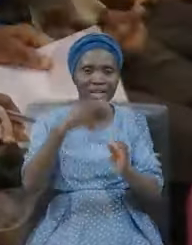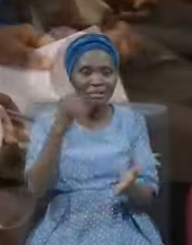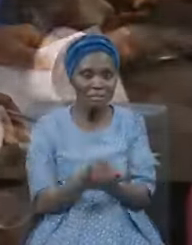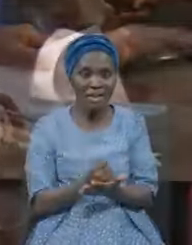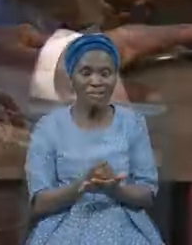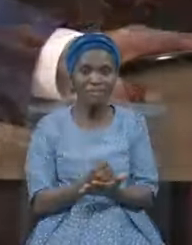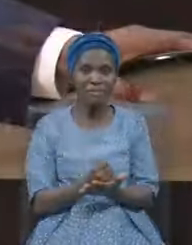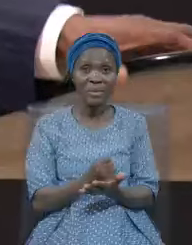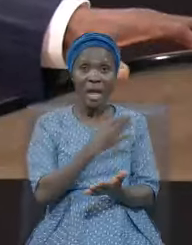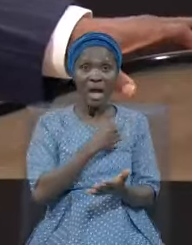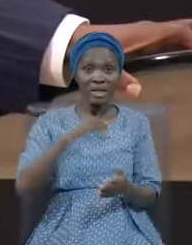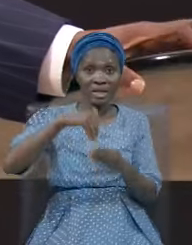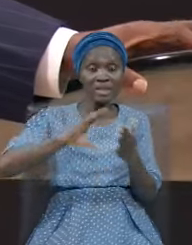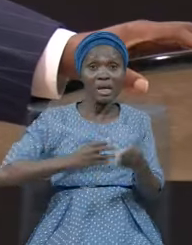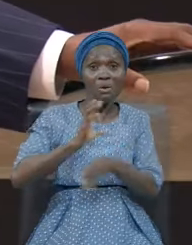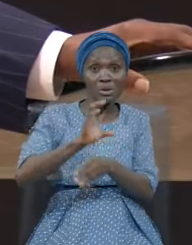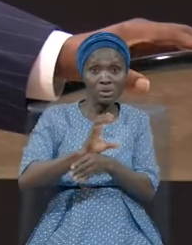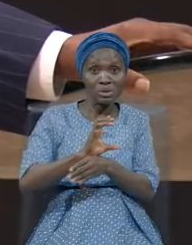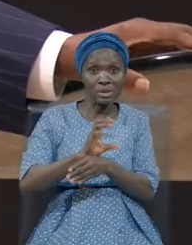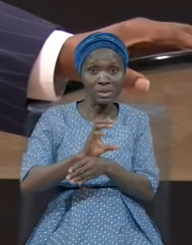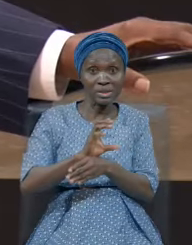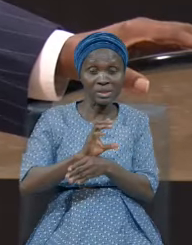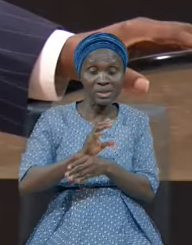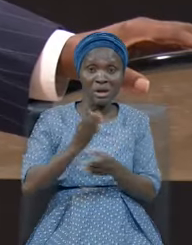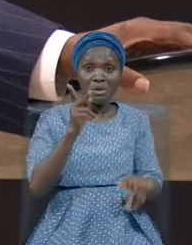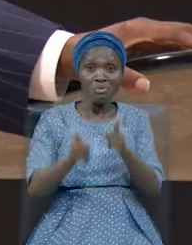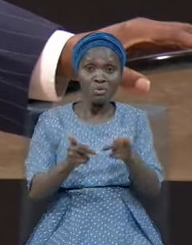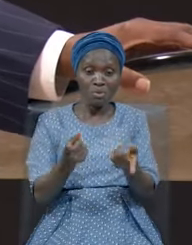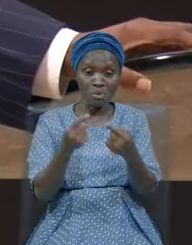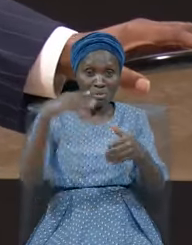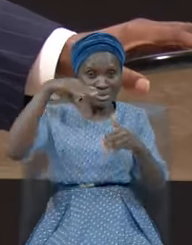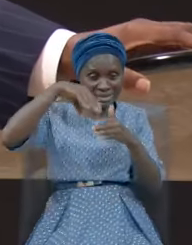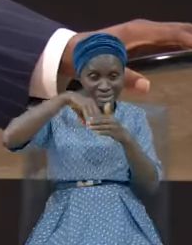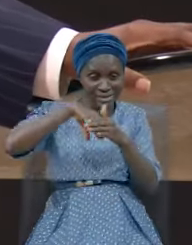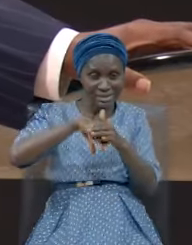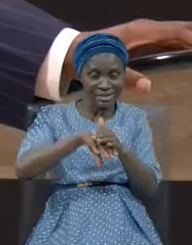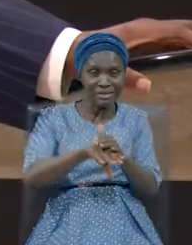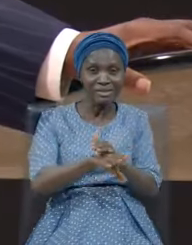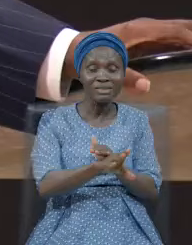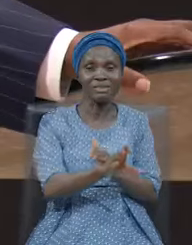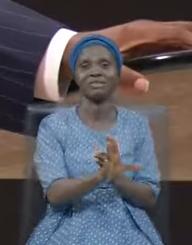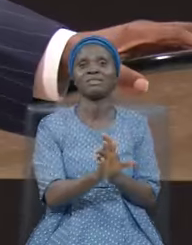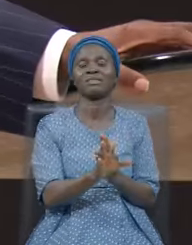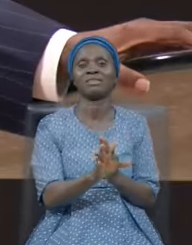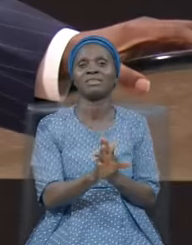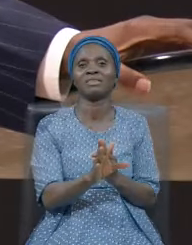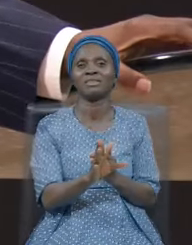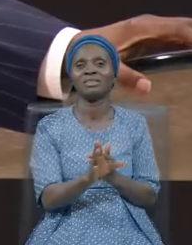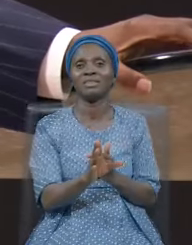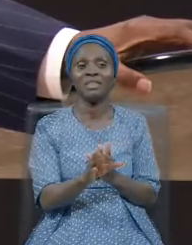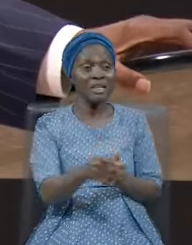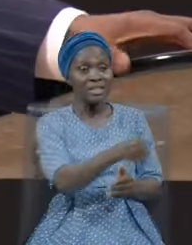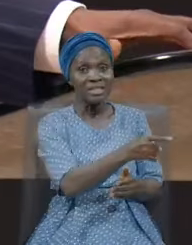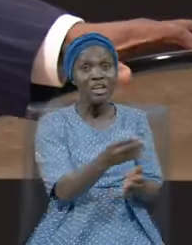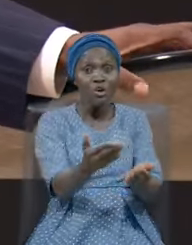people creeping in, they are careless. They are corrupt. They deliberately want to poison